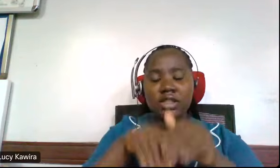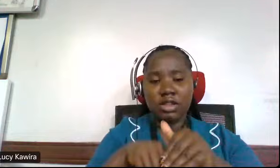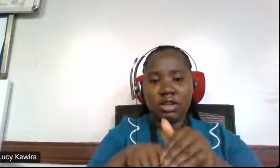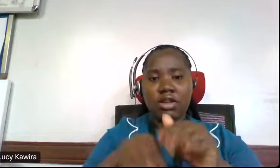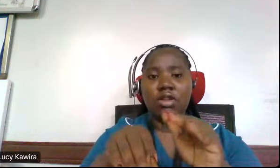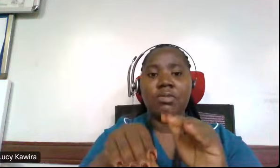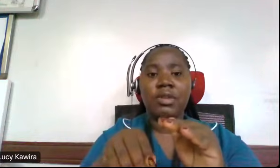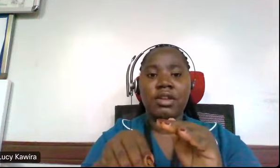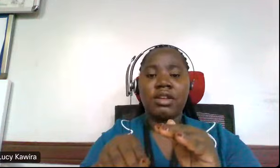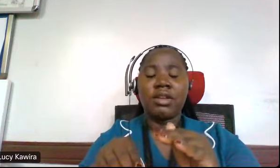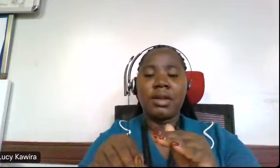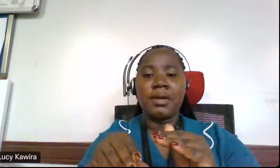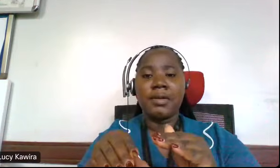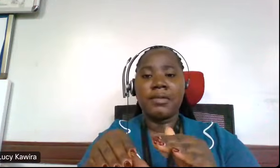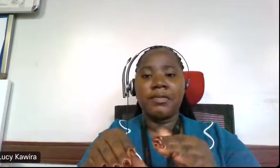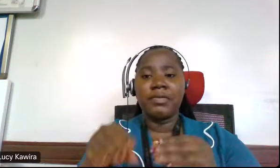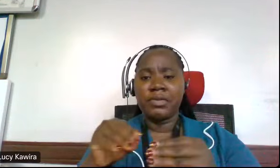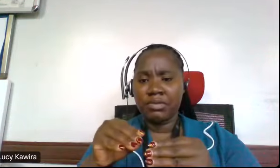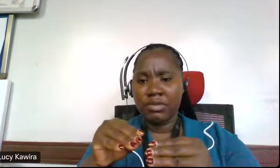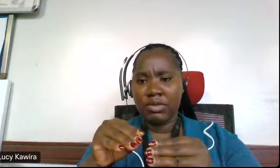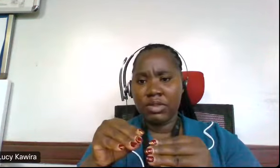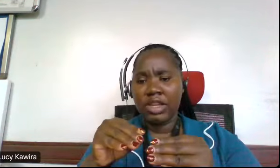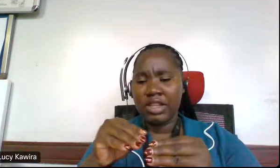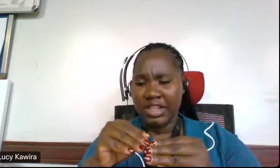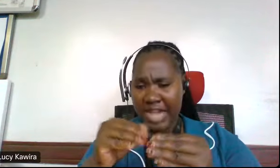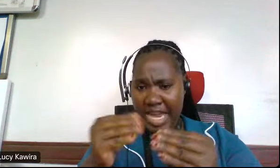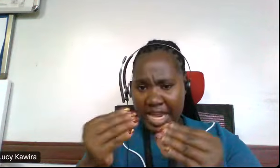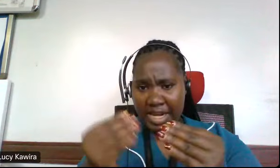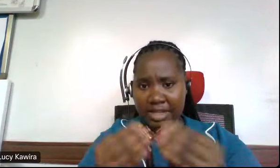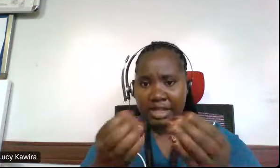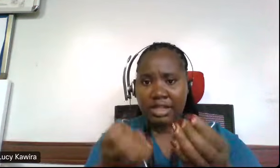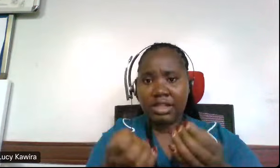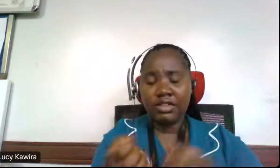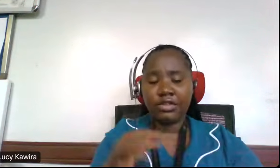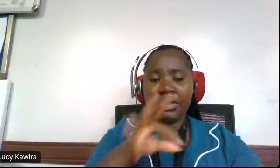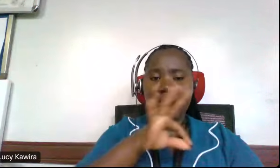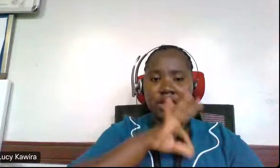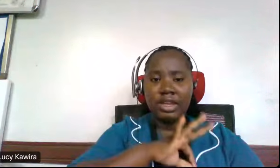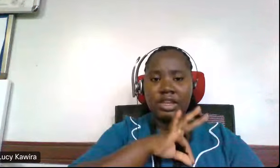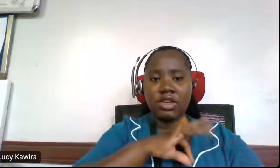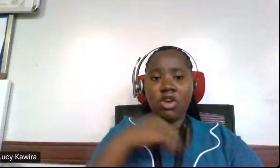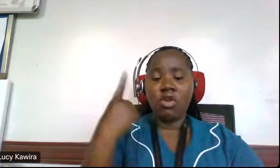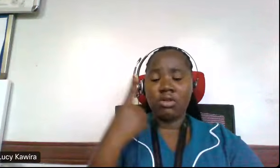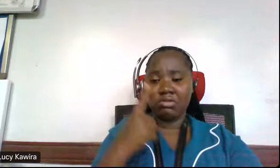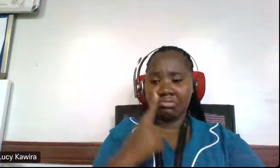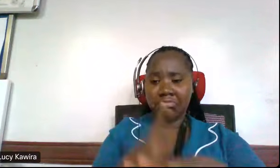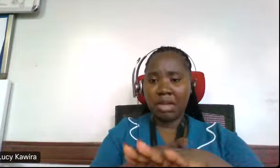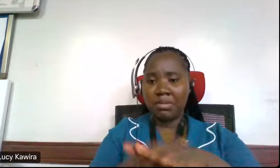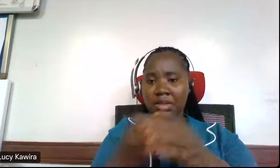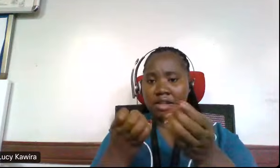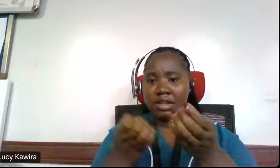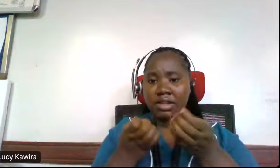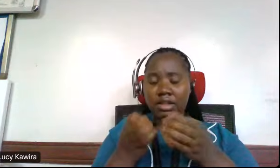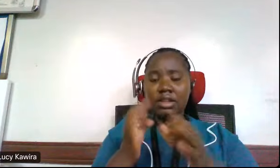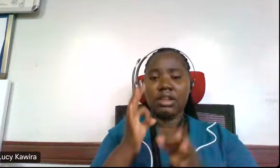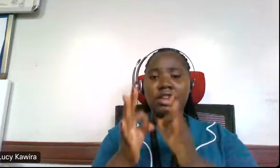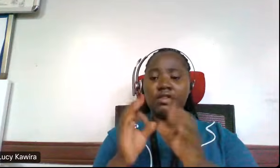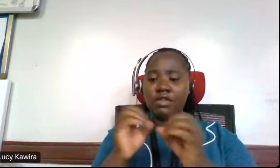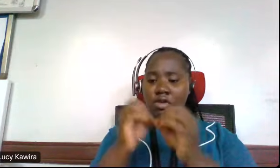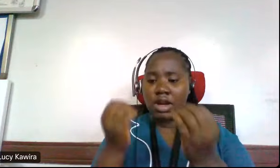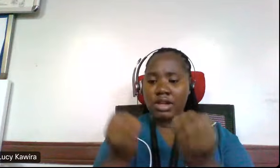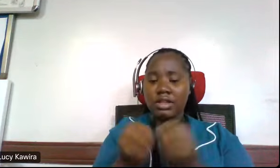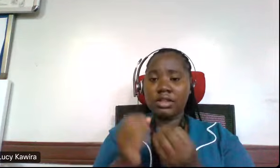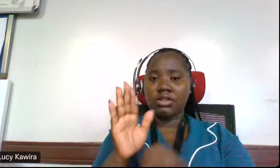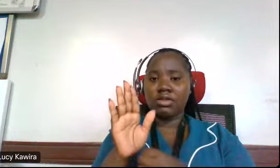to invoice for those other income. The only time you'll be required to invoice is if your organization, your